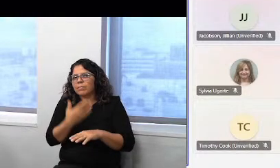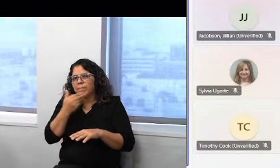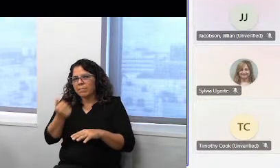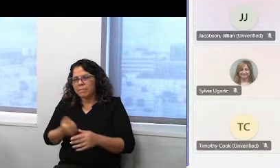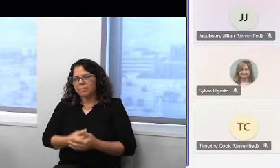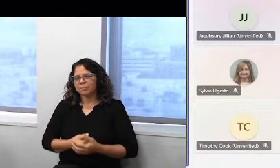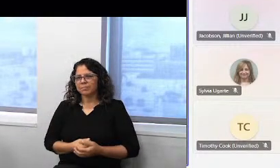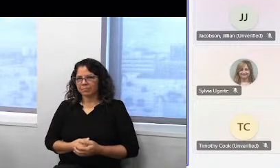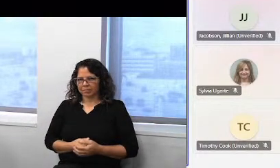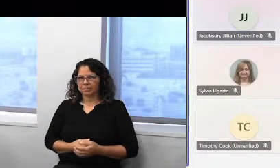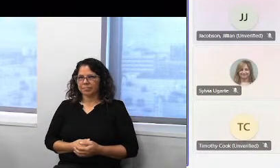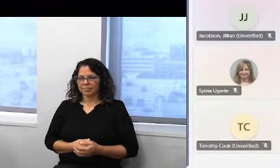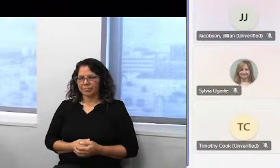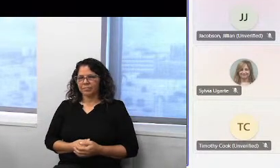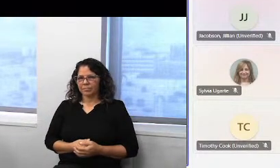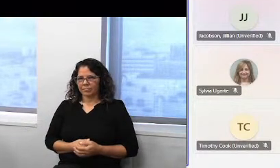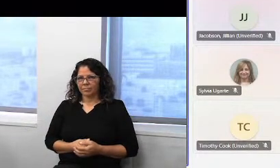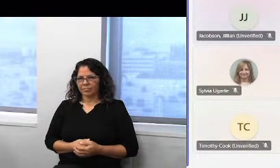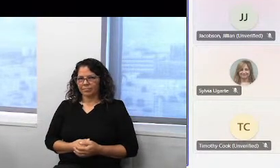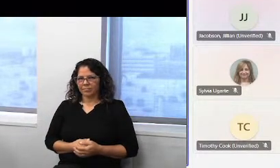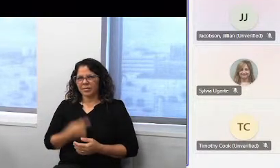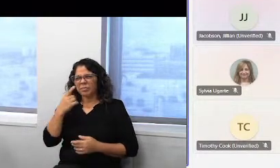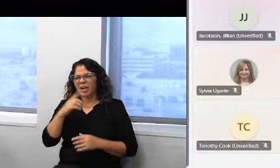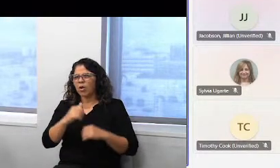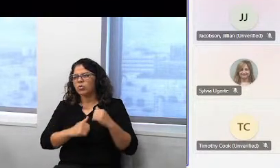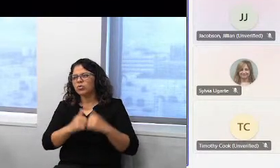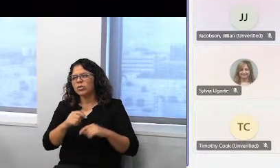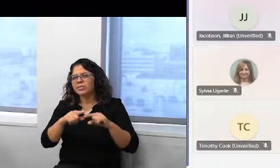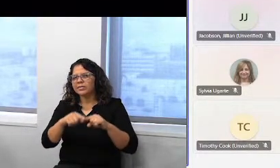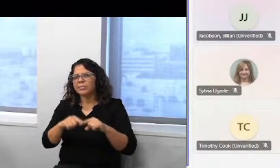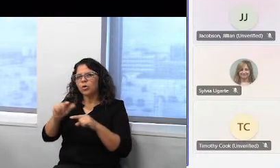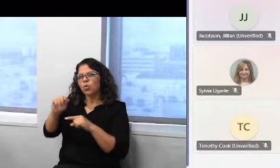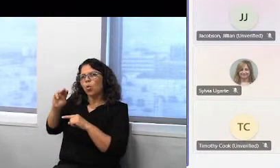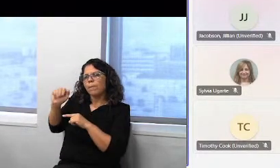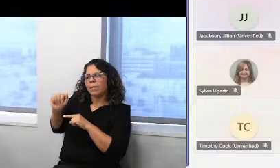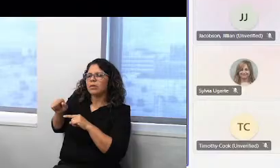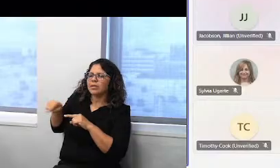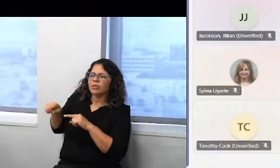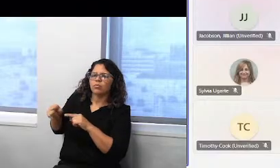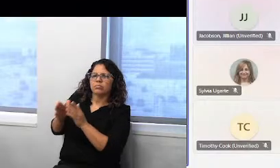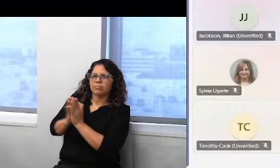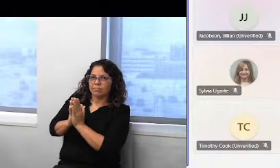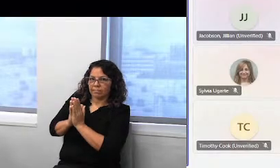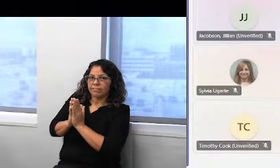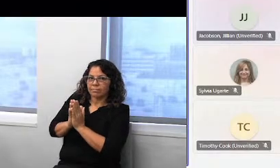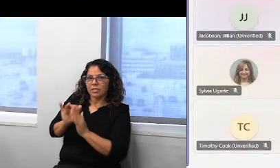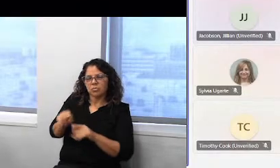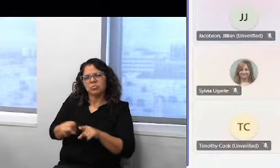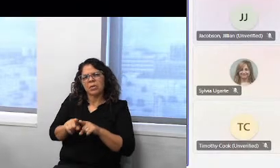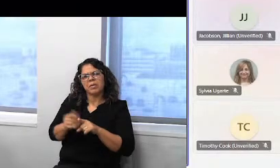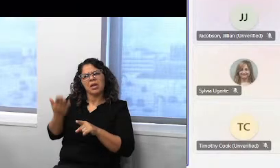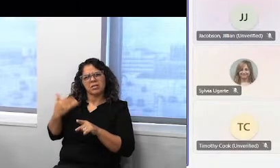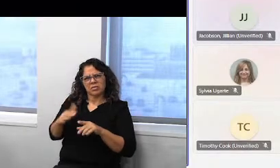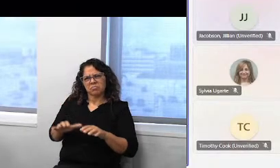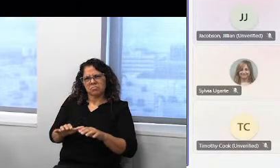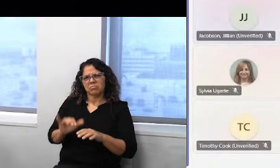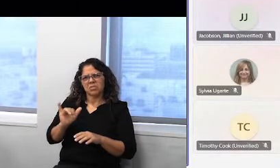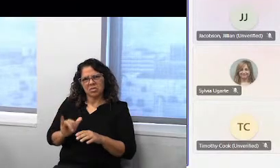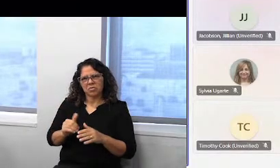LUMA specs, which we have done in other cases. So those are the things. That's the kind of the phase for those. I'll call it Tranche